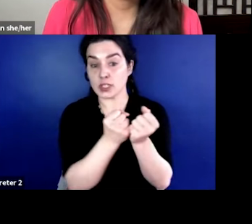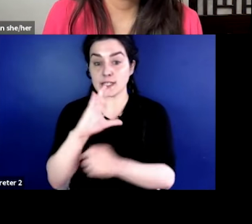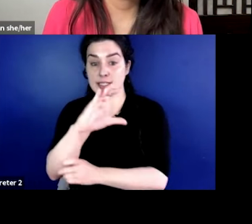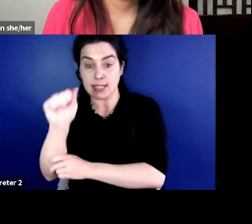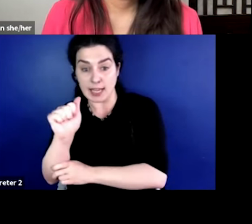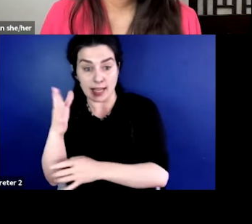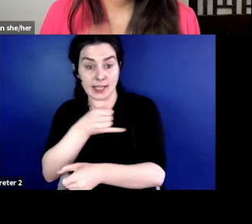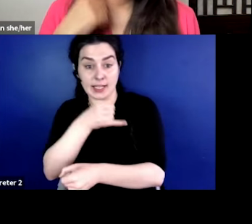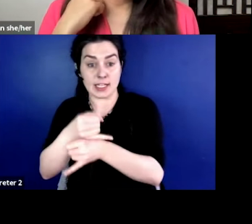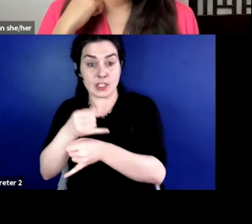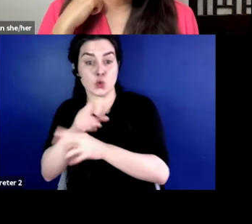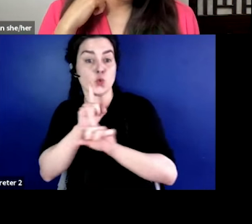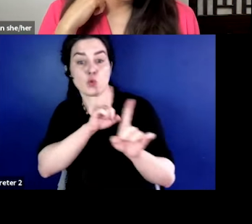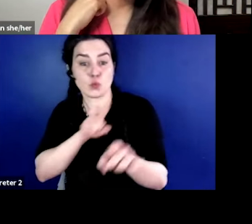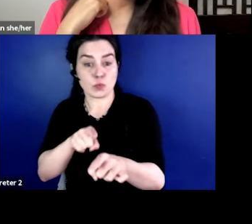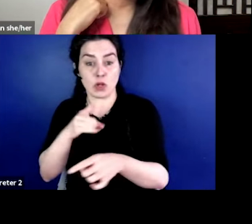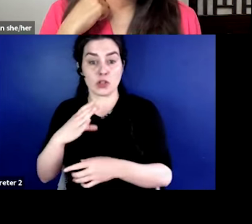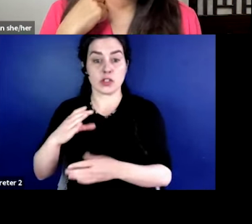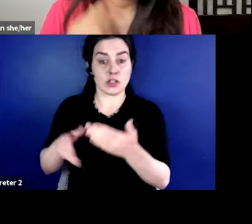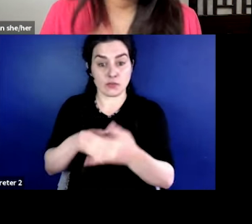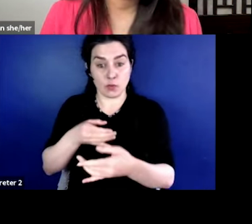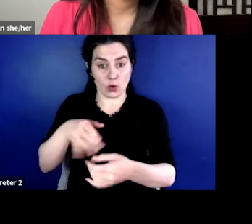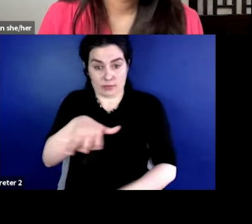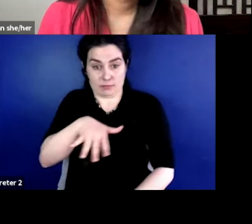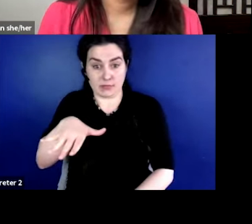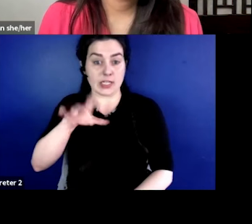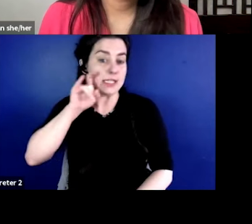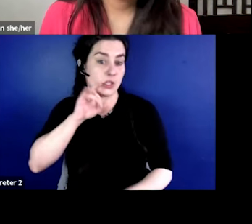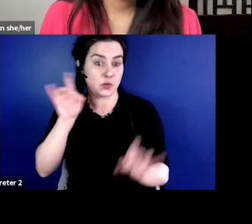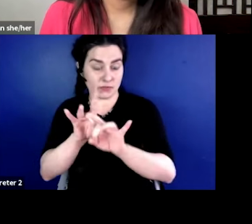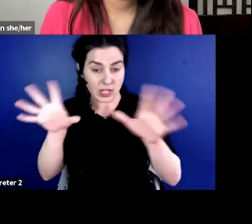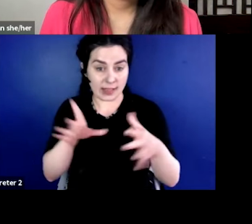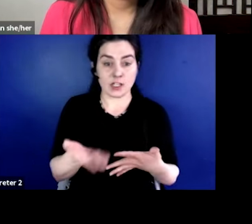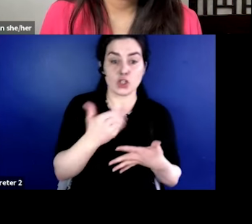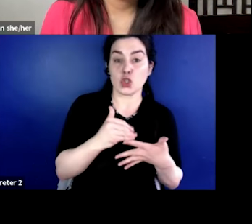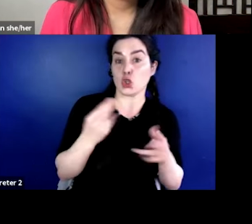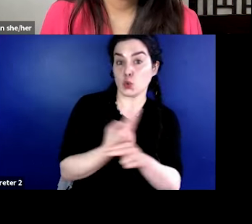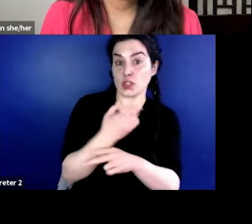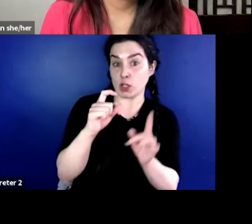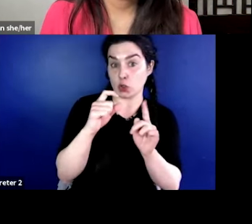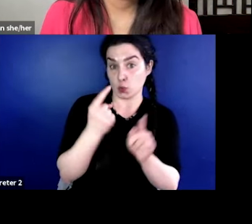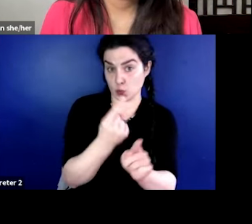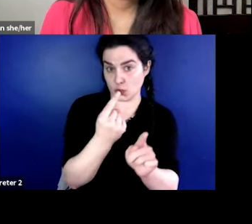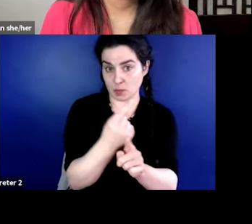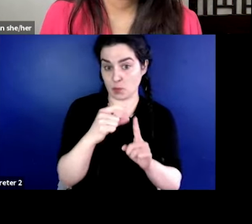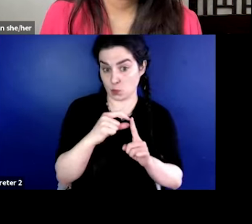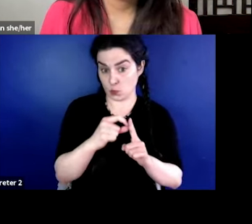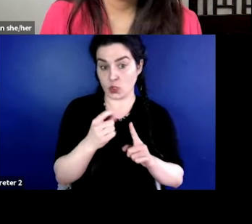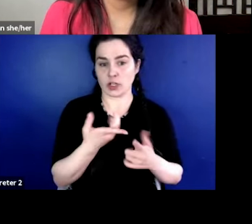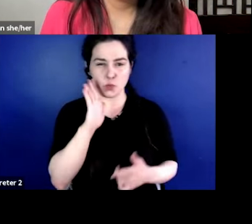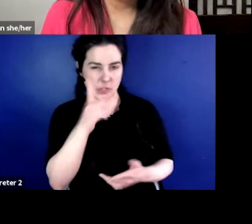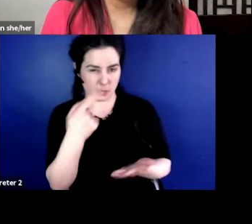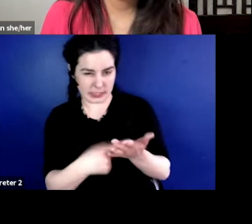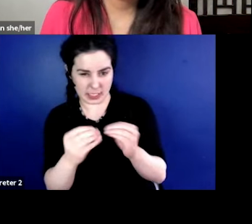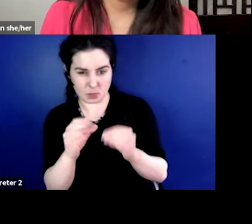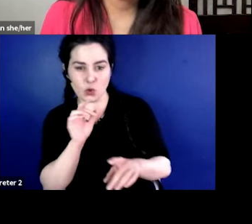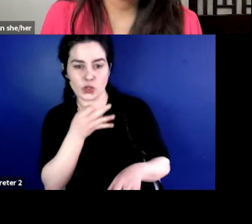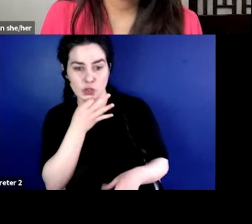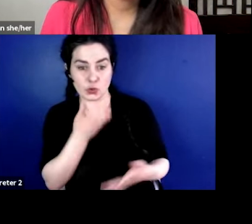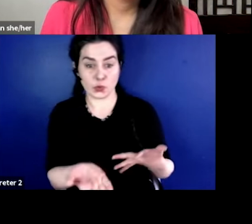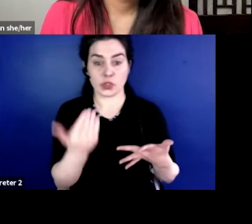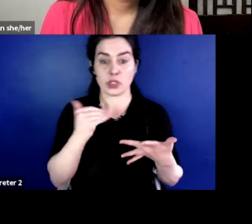sexual violence. We have a Use Right Words guide that I'll talk about in a minute. We have a comprehensive guide coming out about coordinated response teams